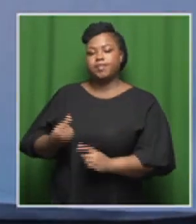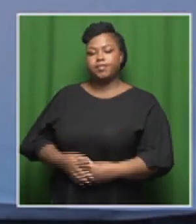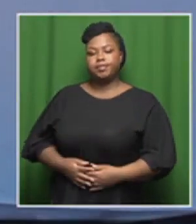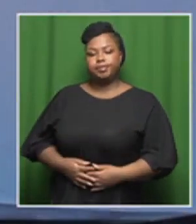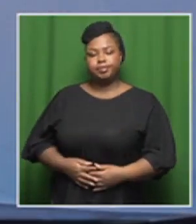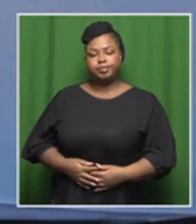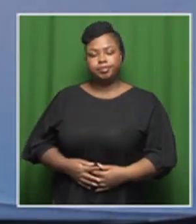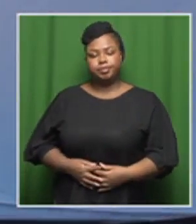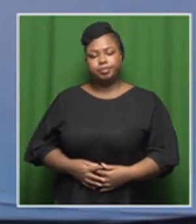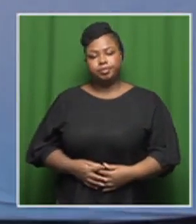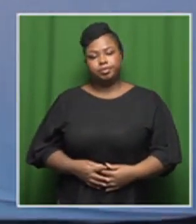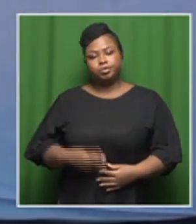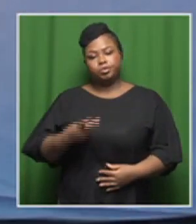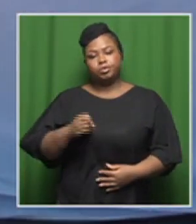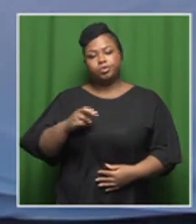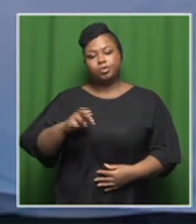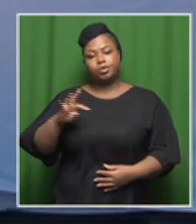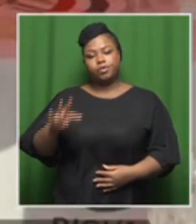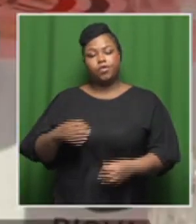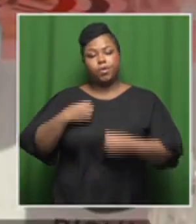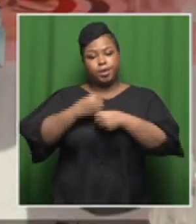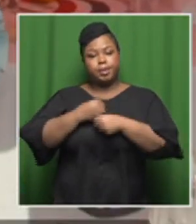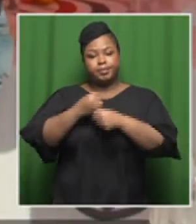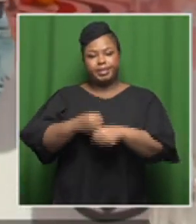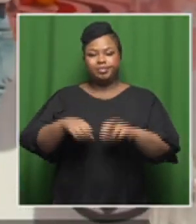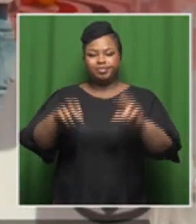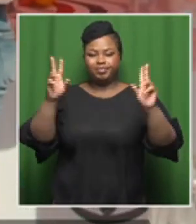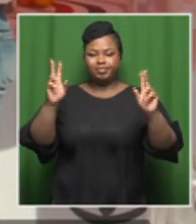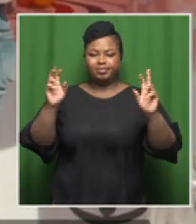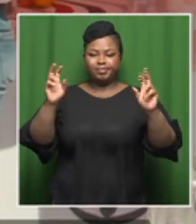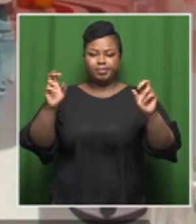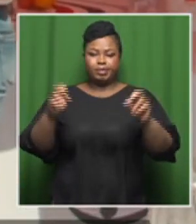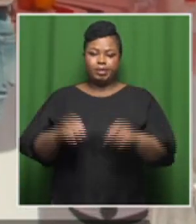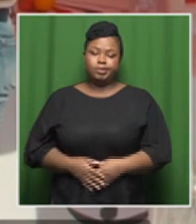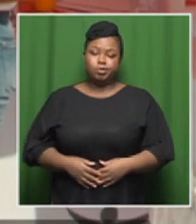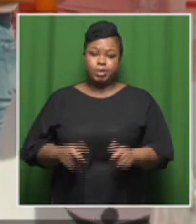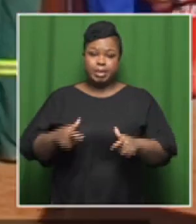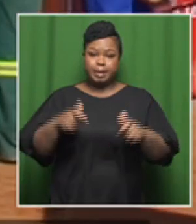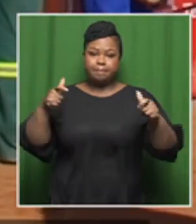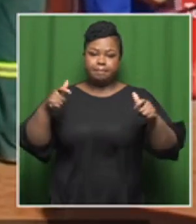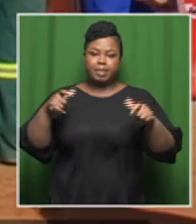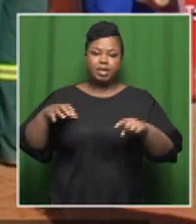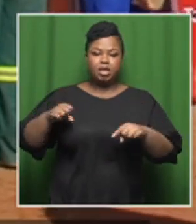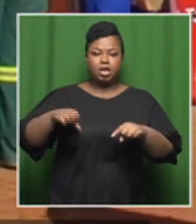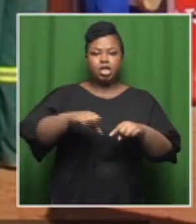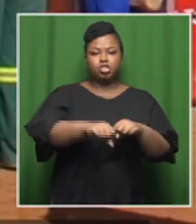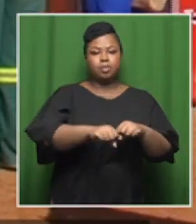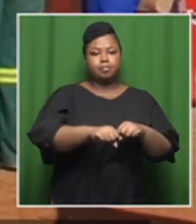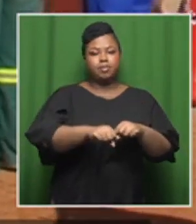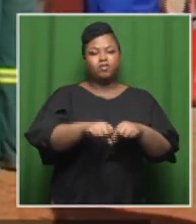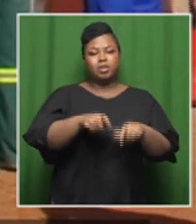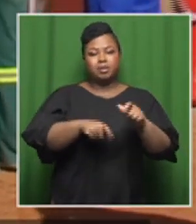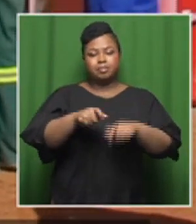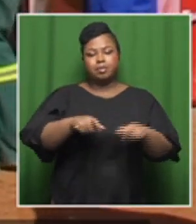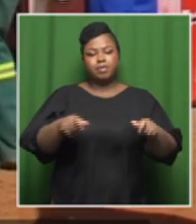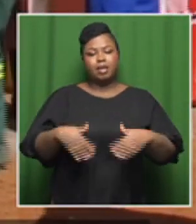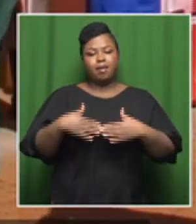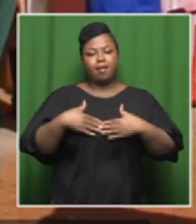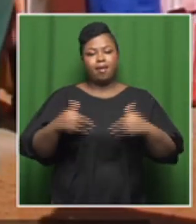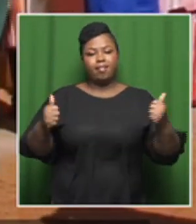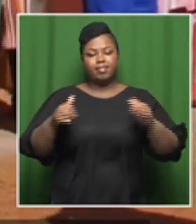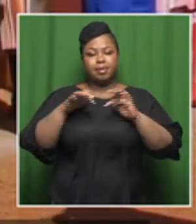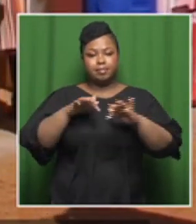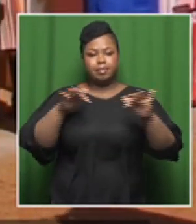The 2024 campaign was commemorated under the theme, The Big Catch Up, Vaccinated Population, Healthy